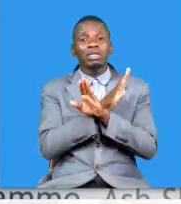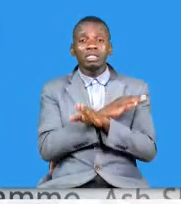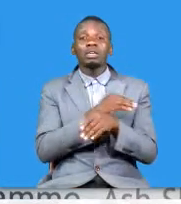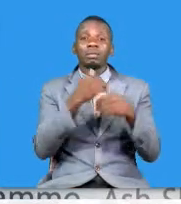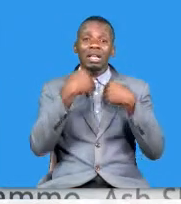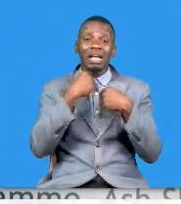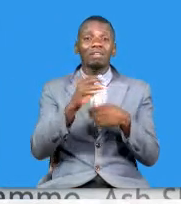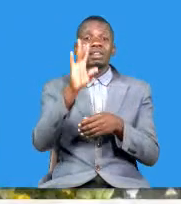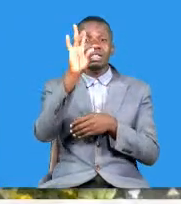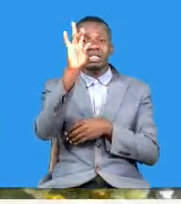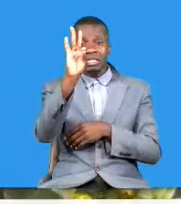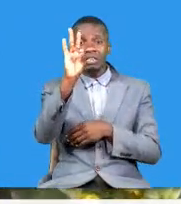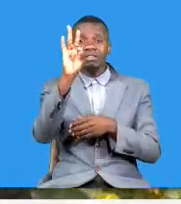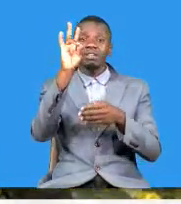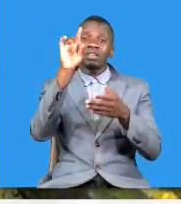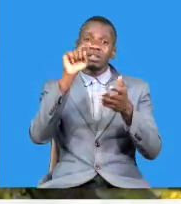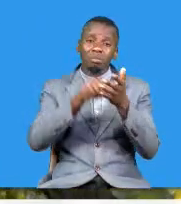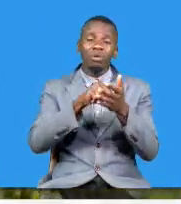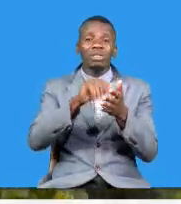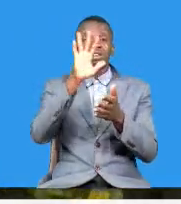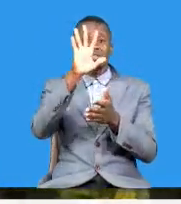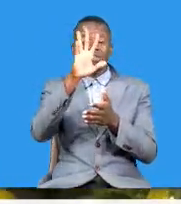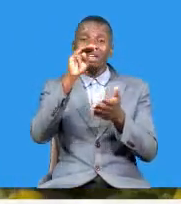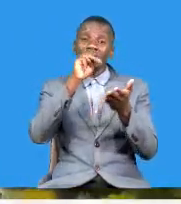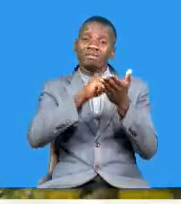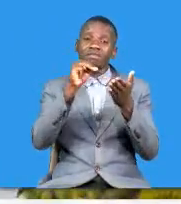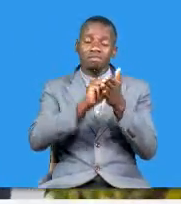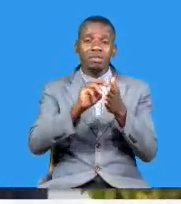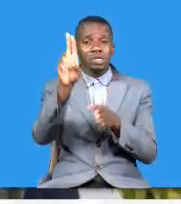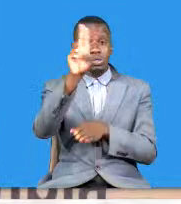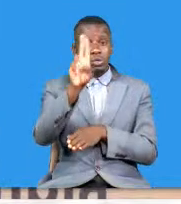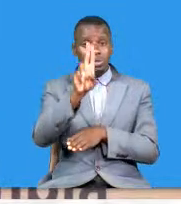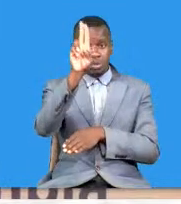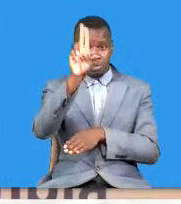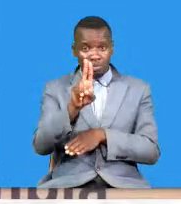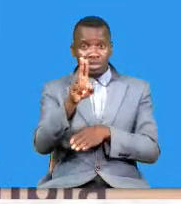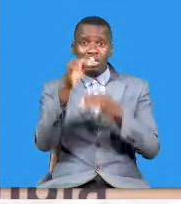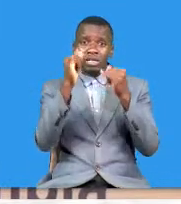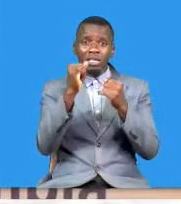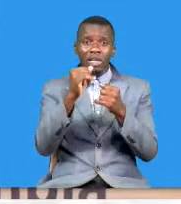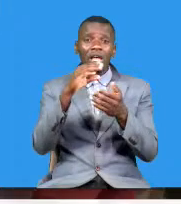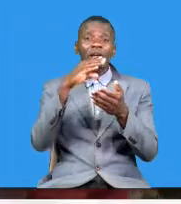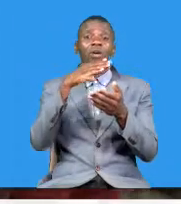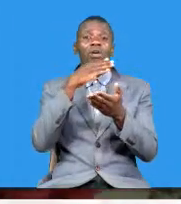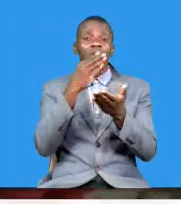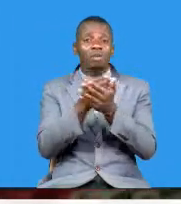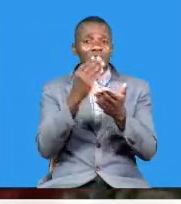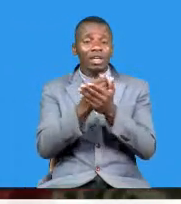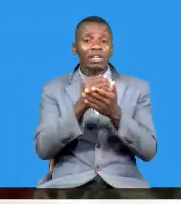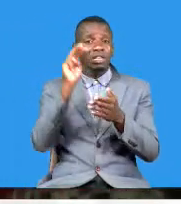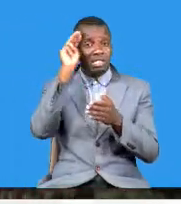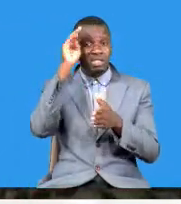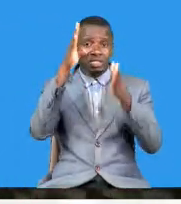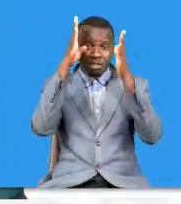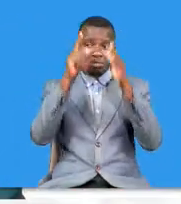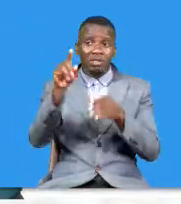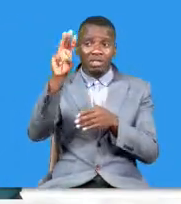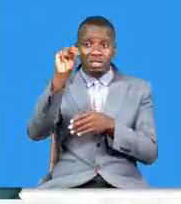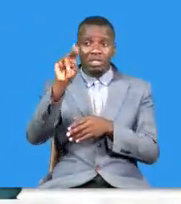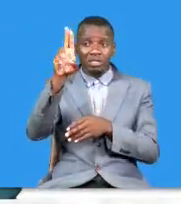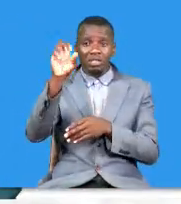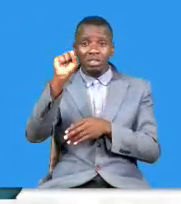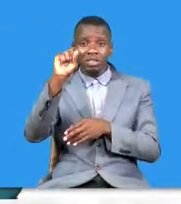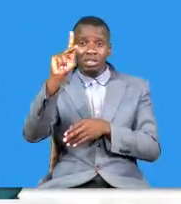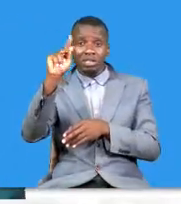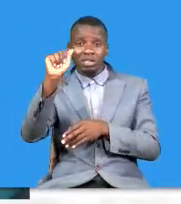million. And Finance Minister Stumbeko Musokotwani has disclosed in a speech read on his behalf by